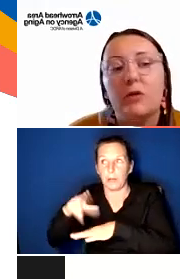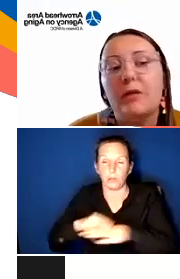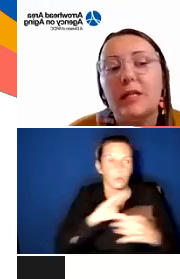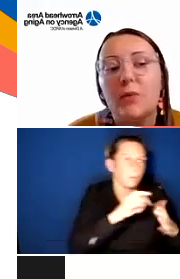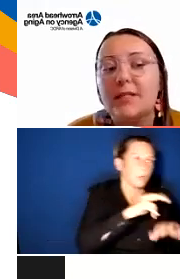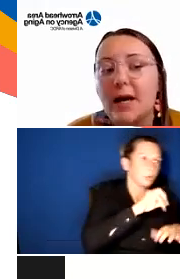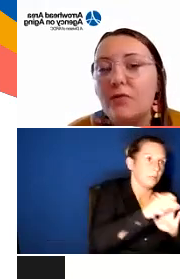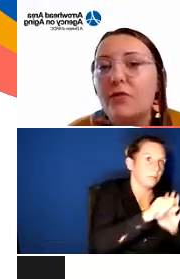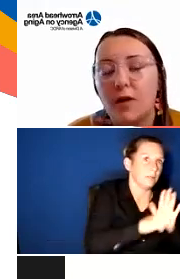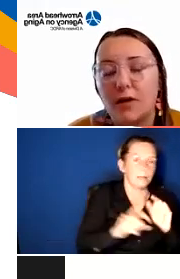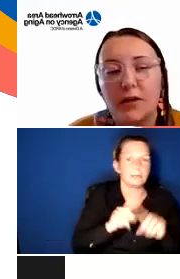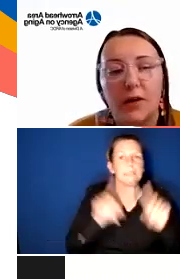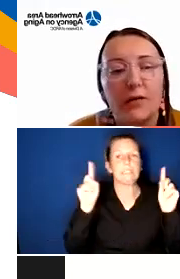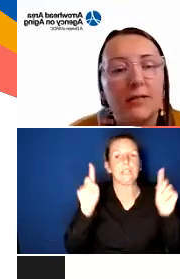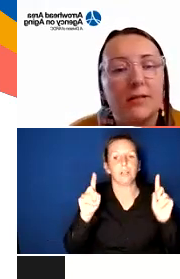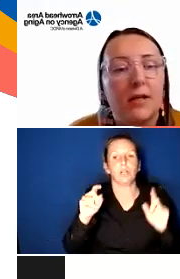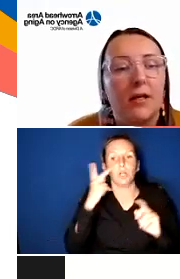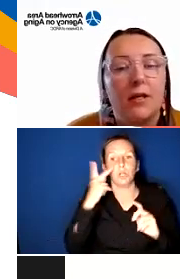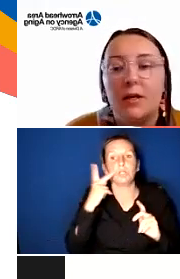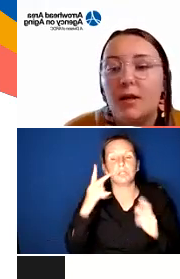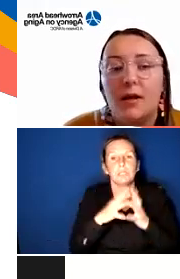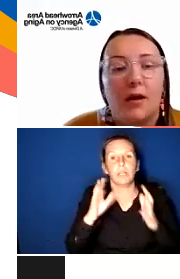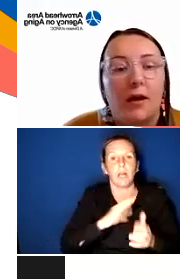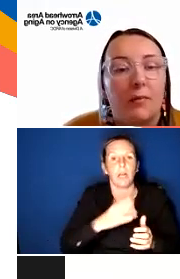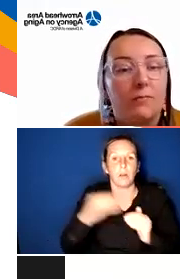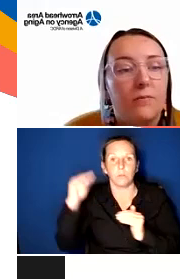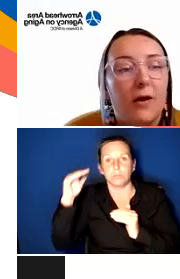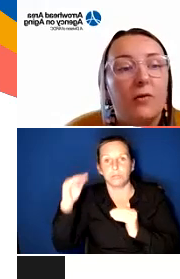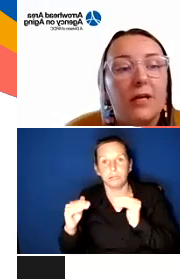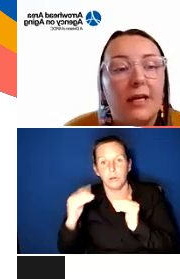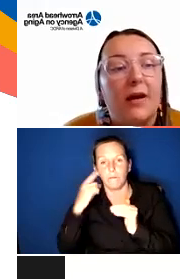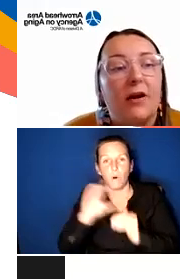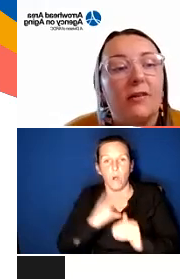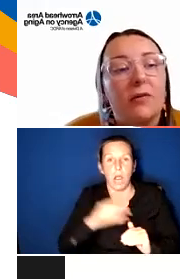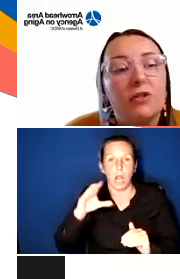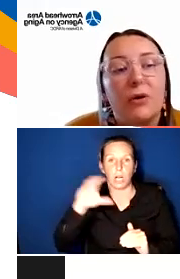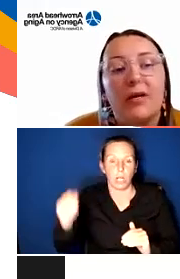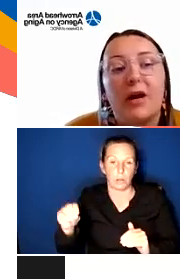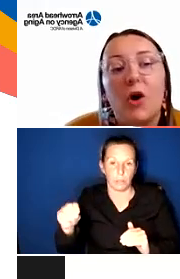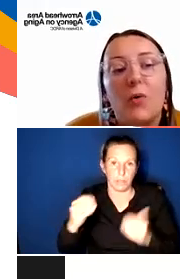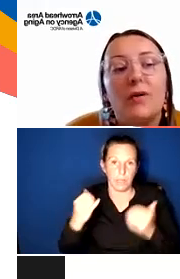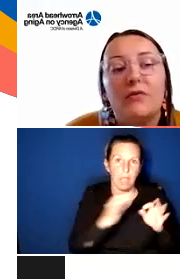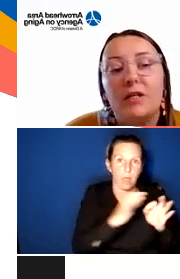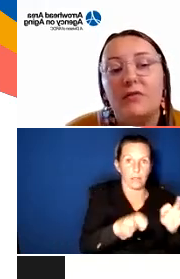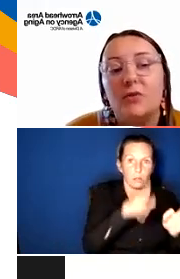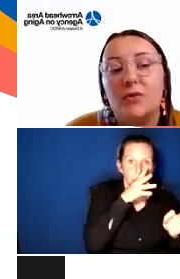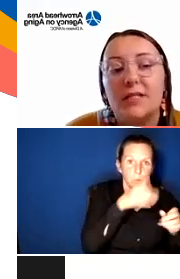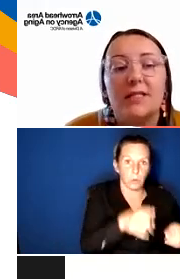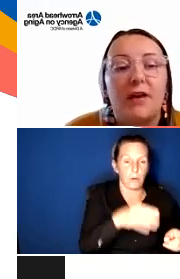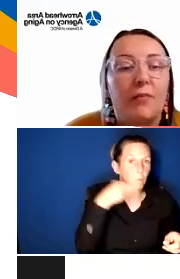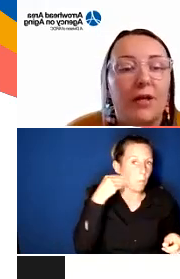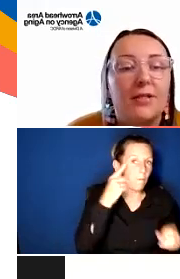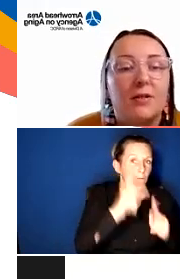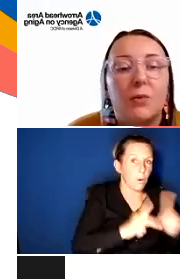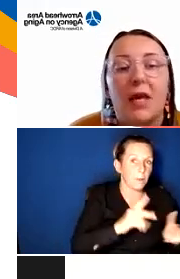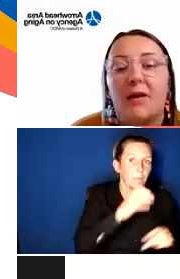of vulnerability went down for a lot of our counties. Now looking at our language spoken at home for individuals